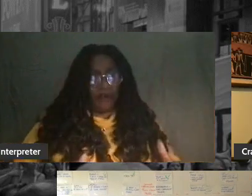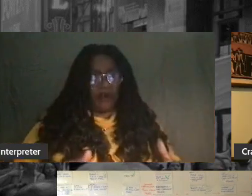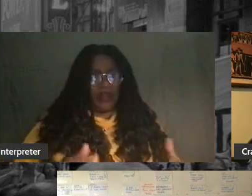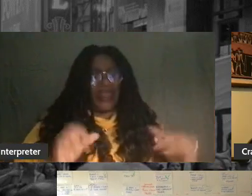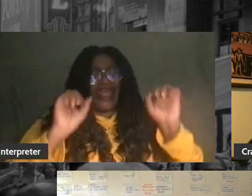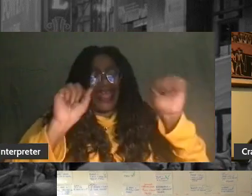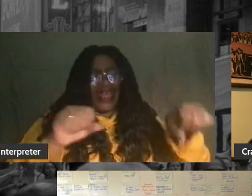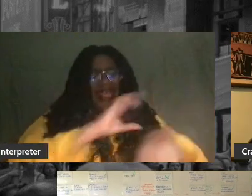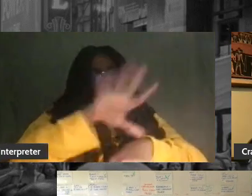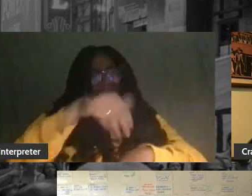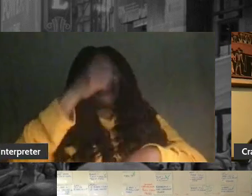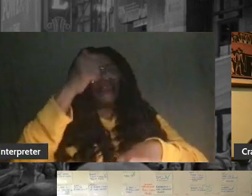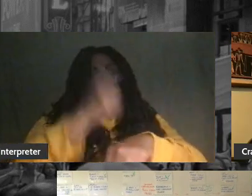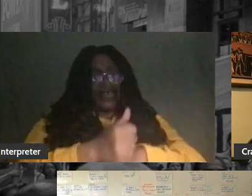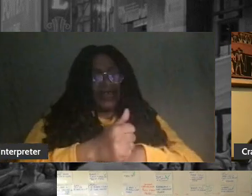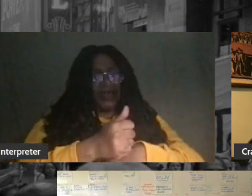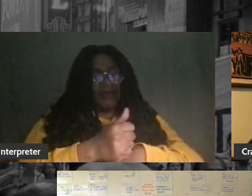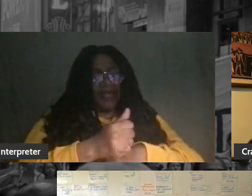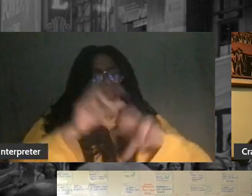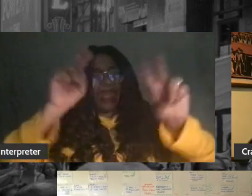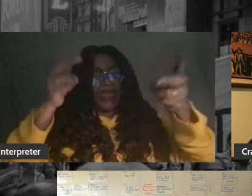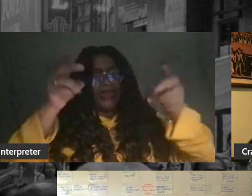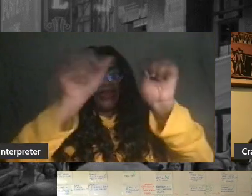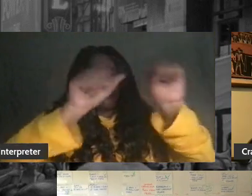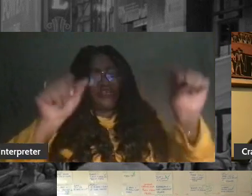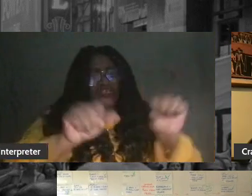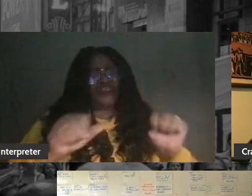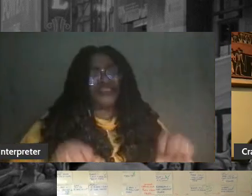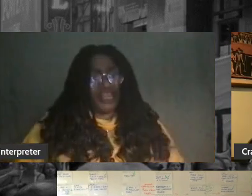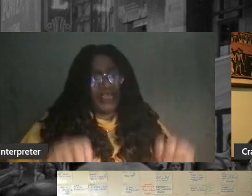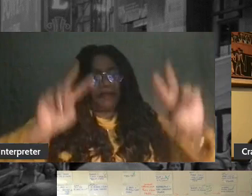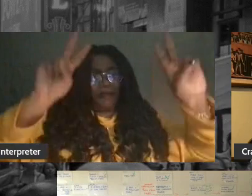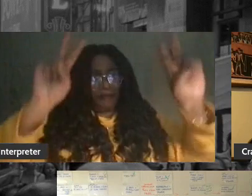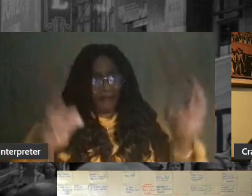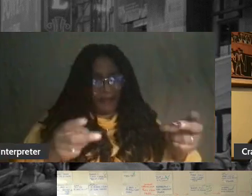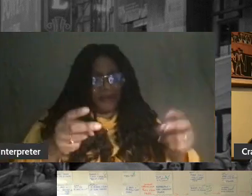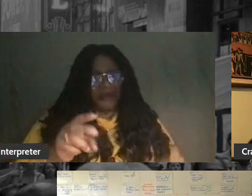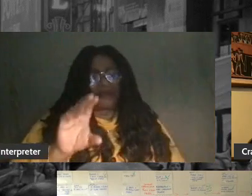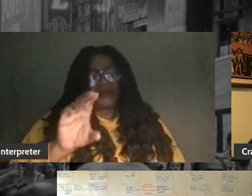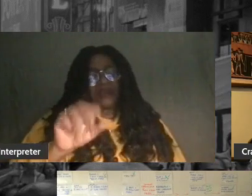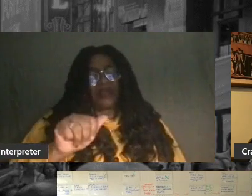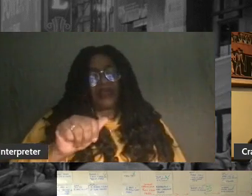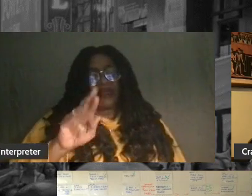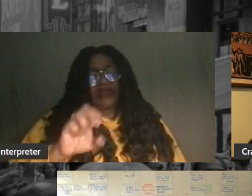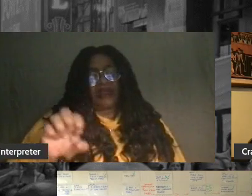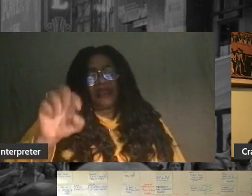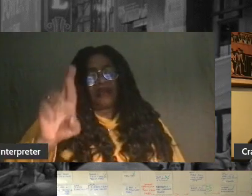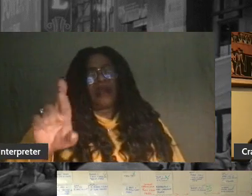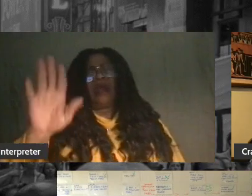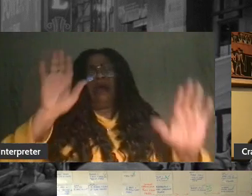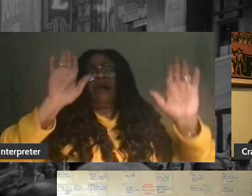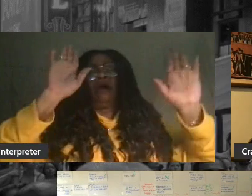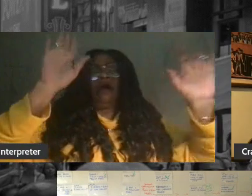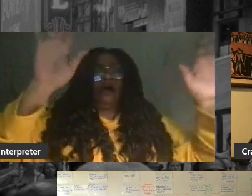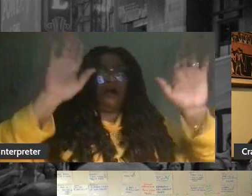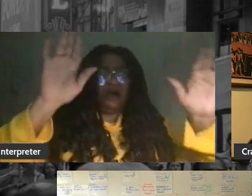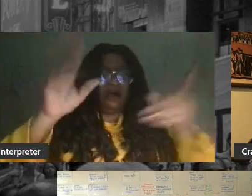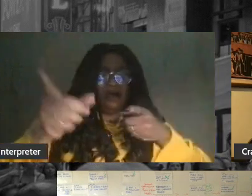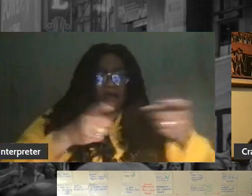shaper of a career. And I've been very, very fortunate to have an extraordinary manager who found